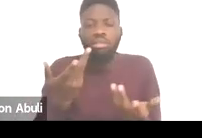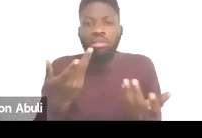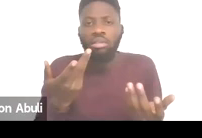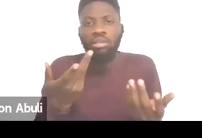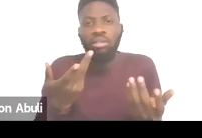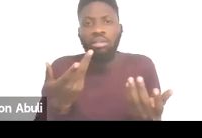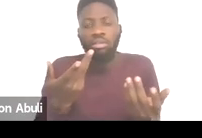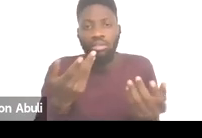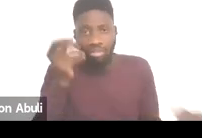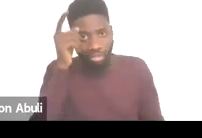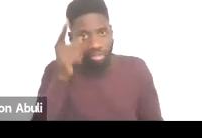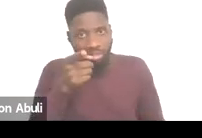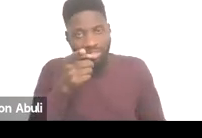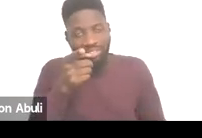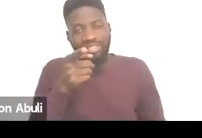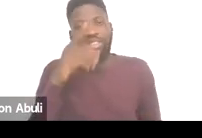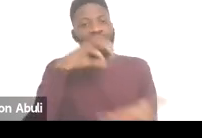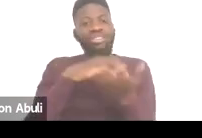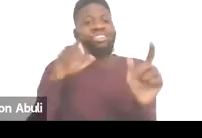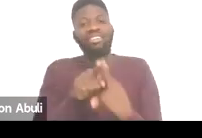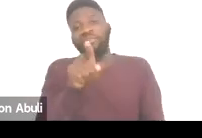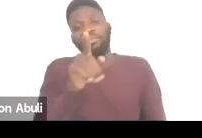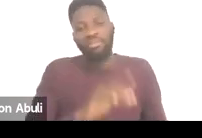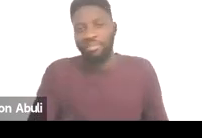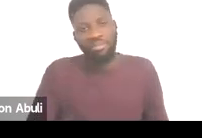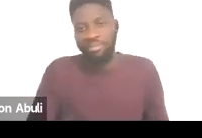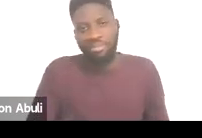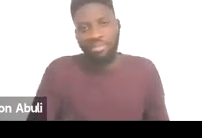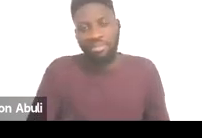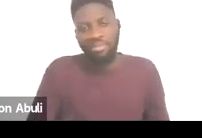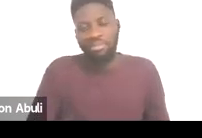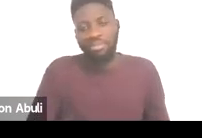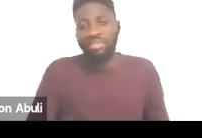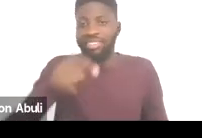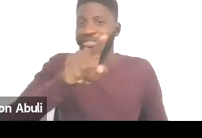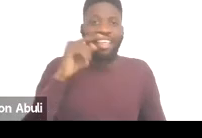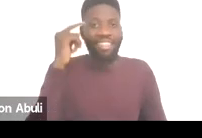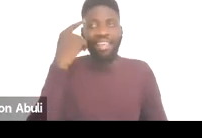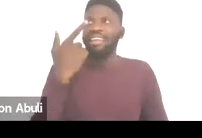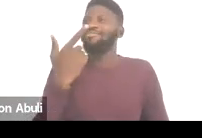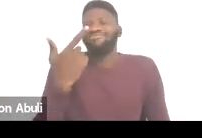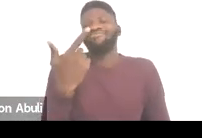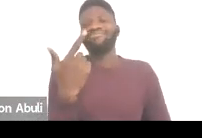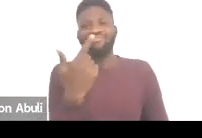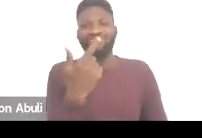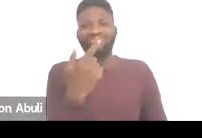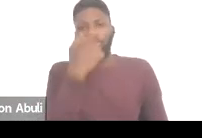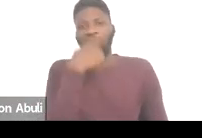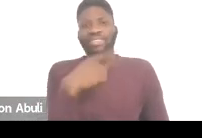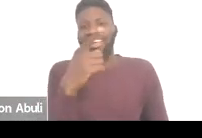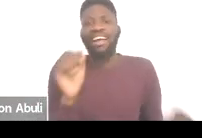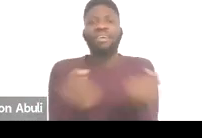You understand? Those kind of situations. For you, it may seem cliche, but when you get to the real